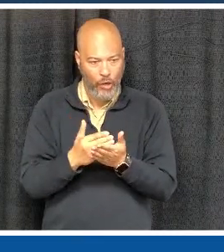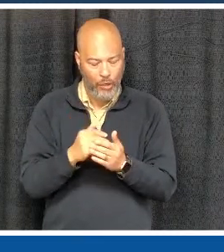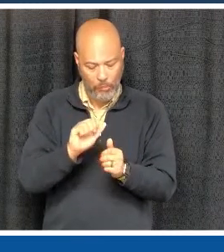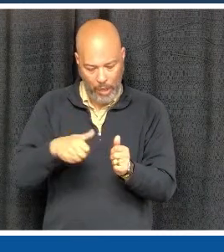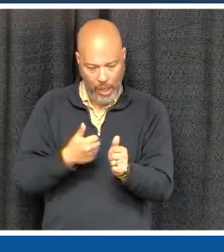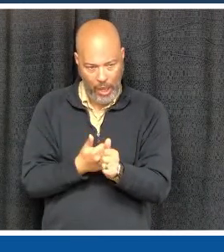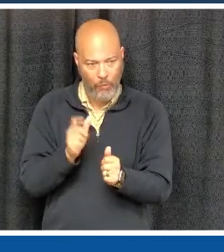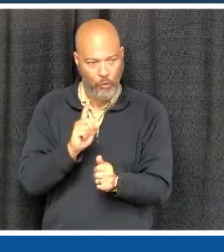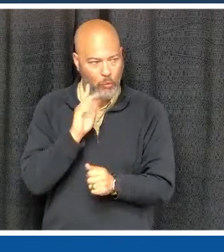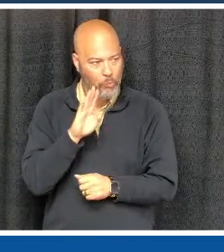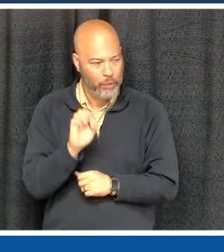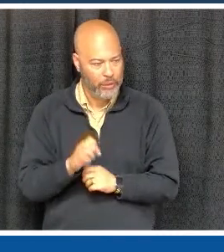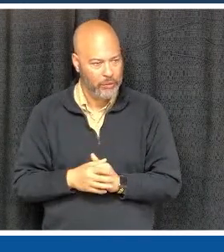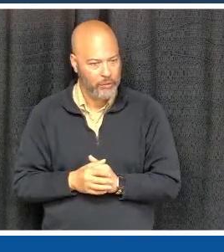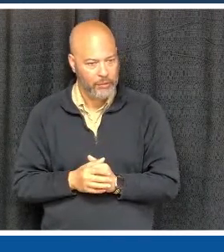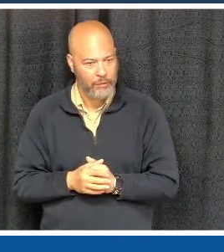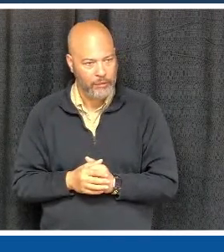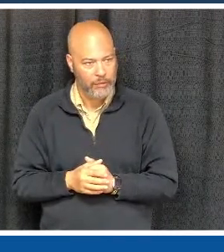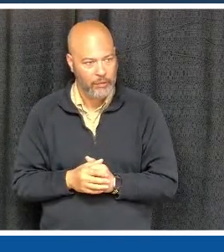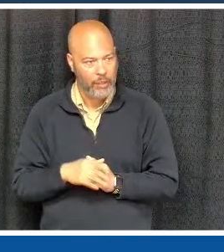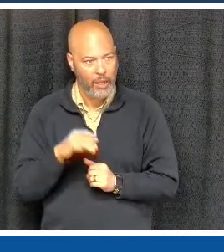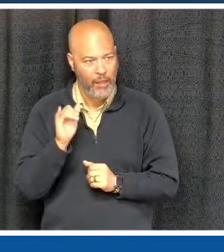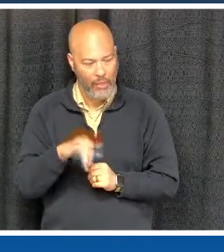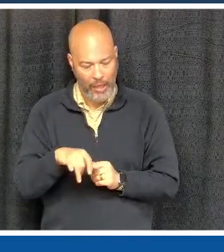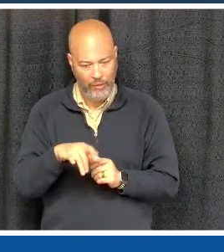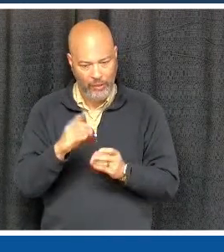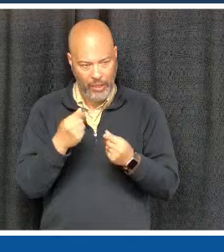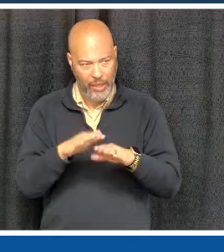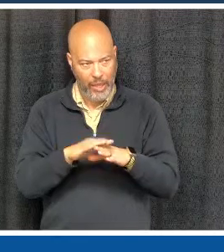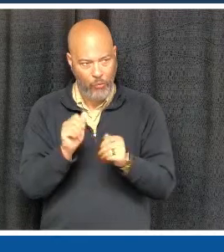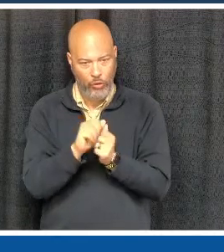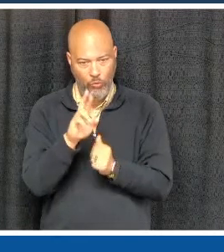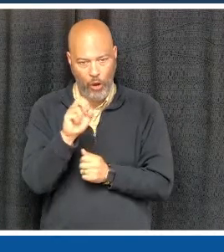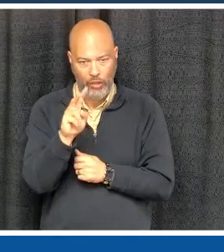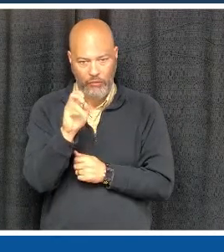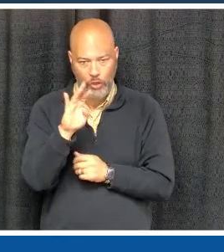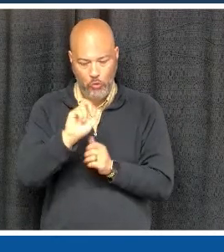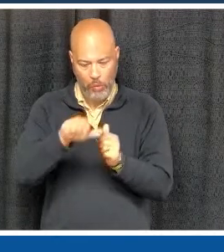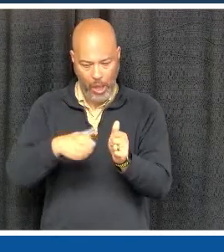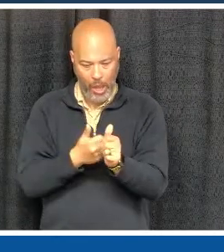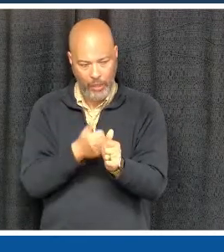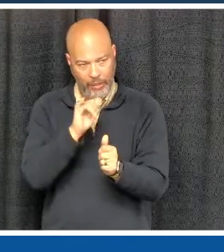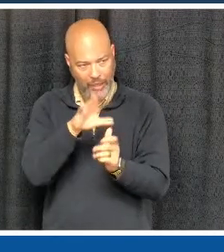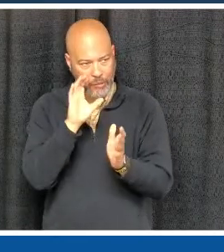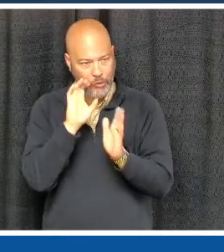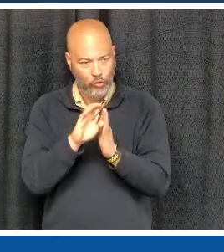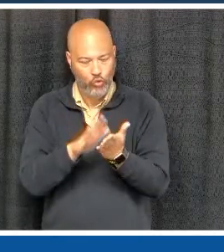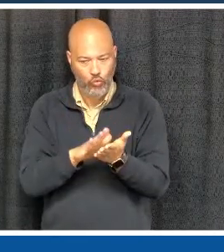this will be. And there's the parcel with Rossview High School behind it.